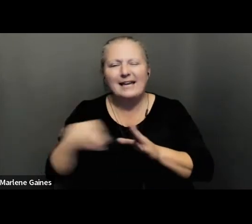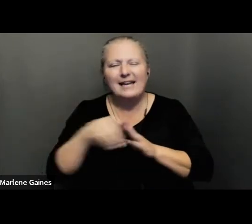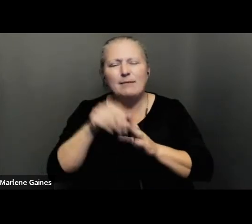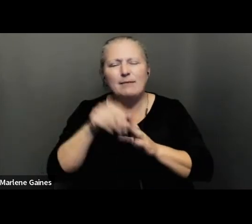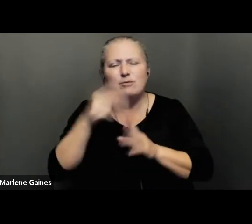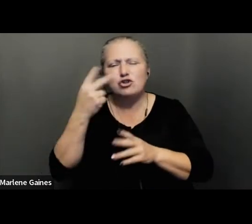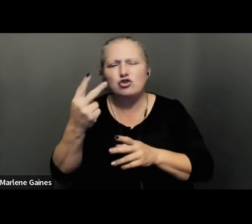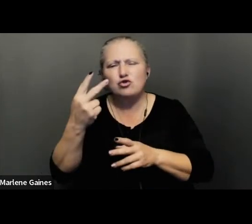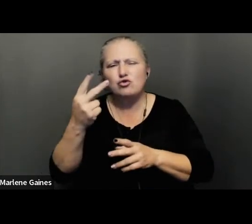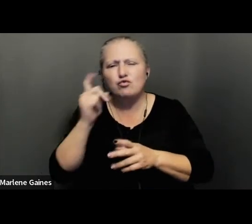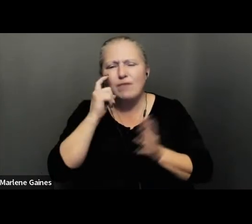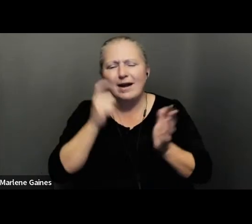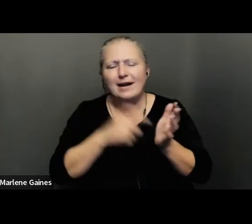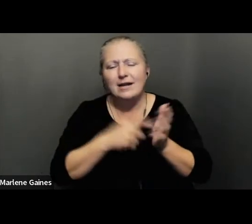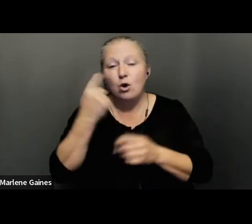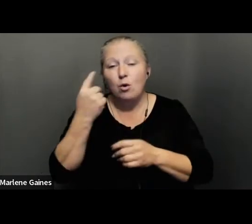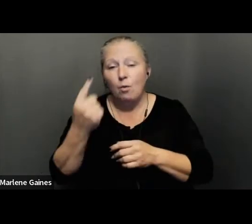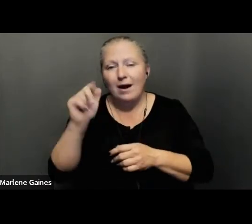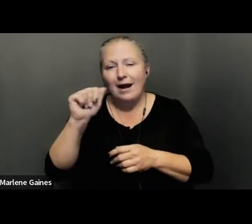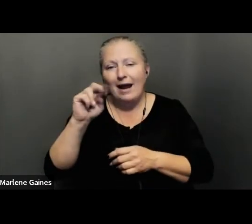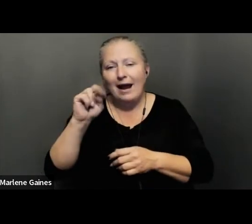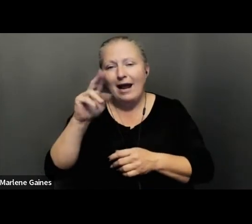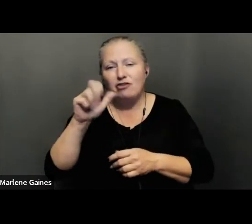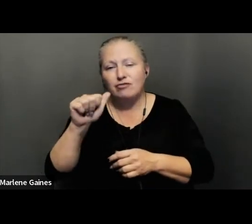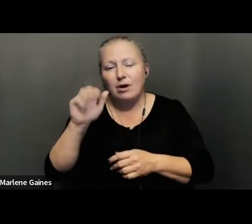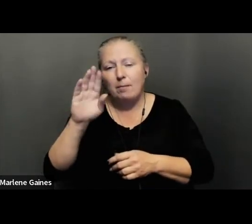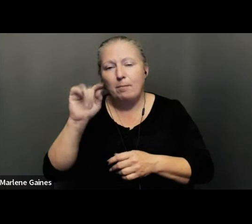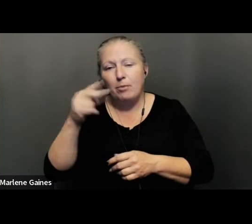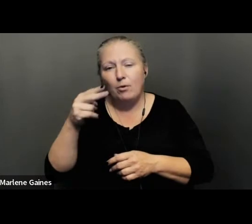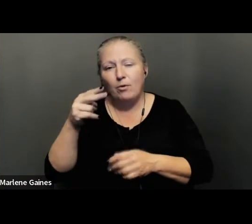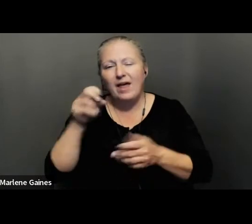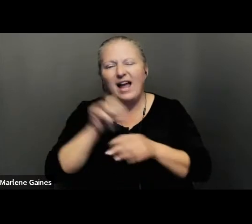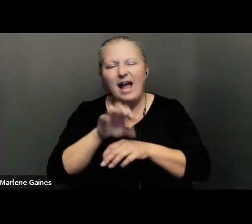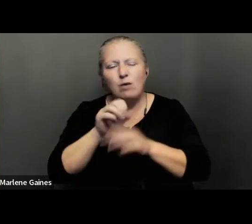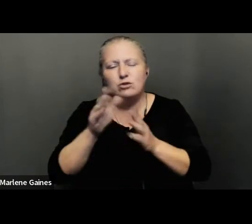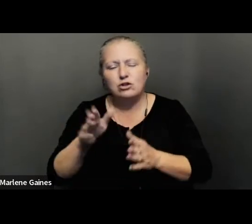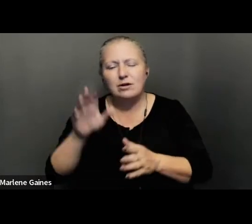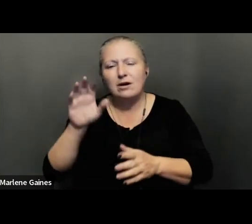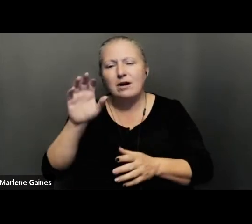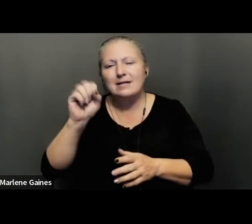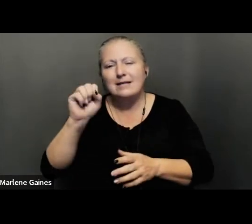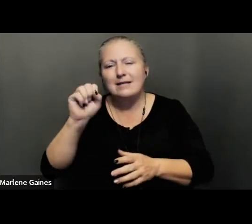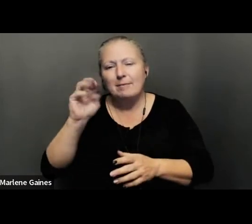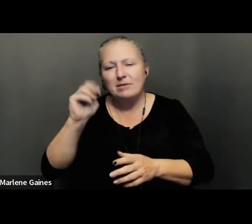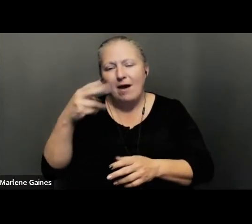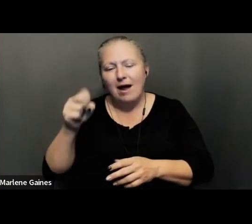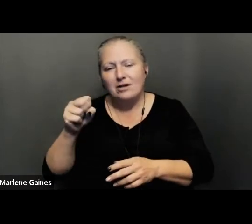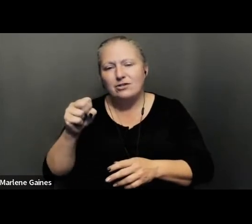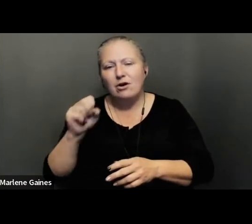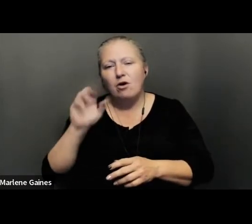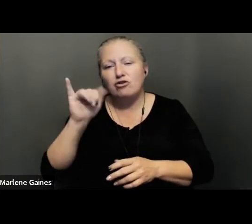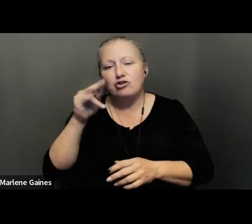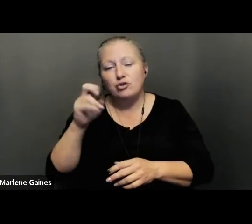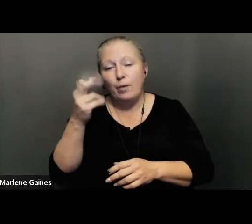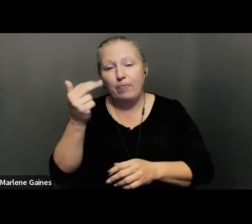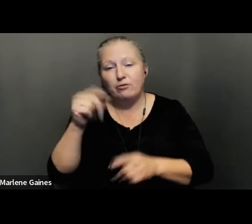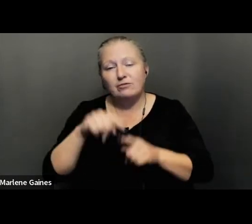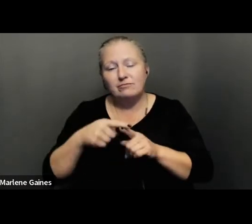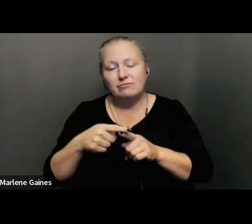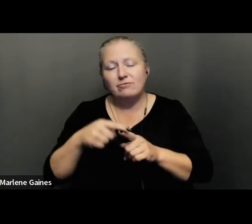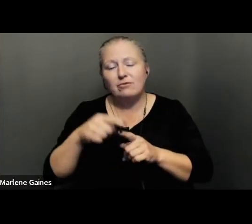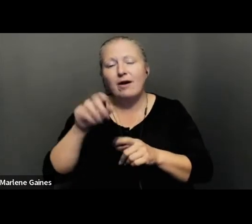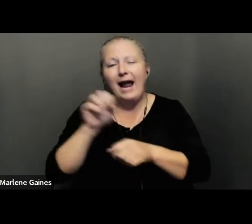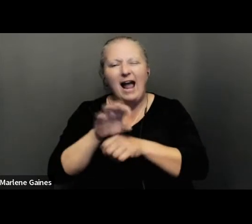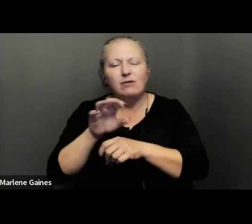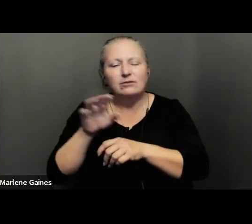2 recognitions. One, Andrea Booth, the counselor at San Mateo High School, submitted her resignation effective June 13th. She's been with the district